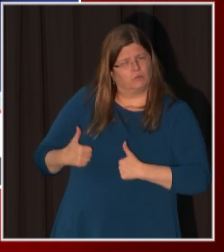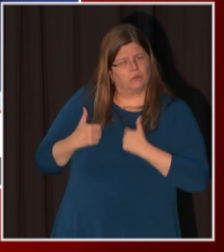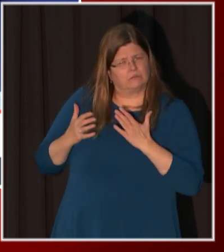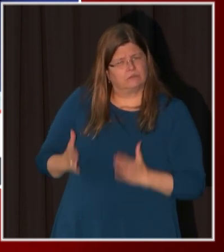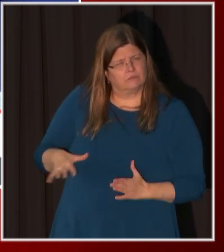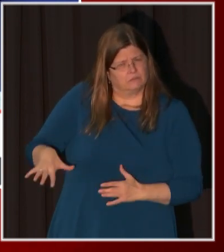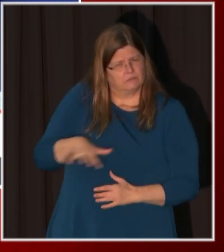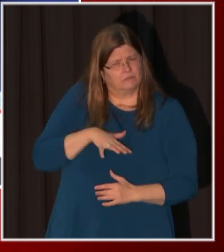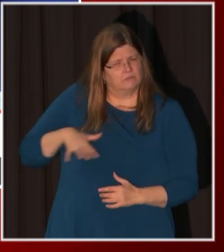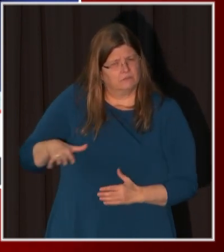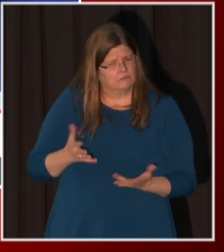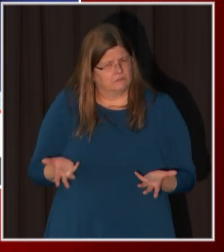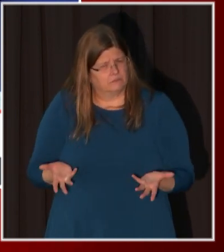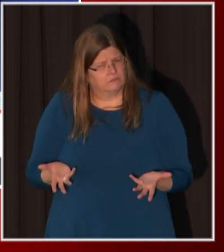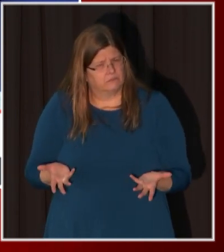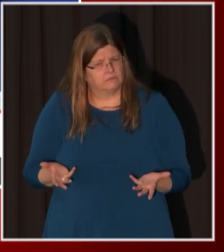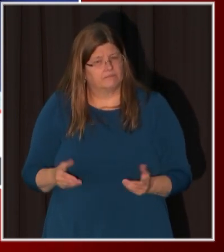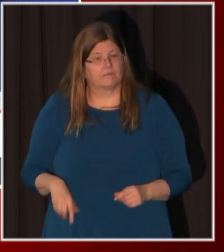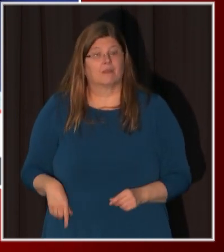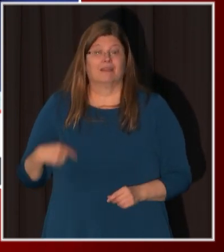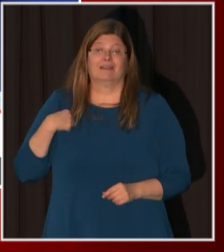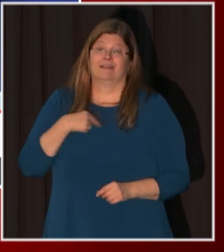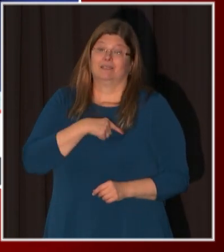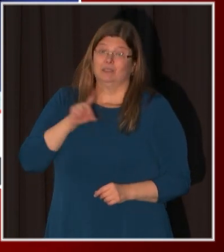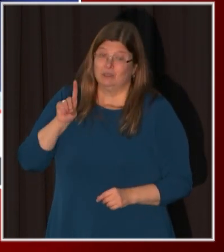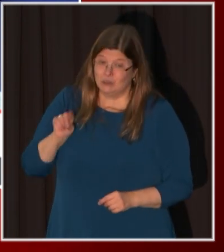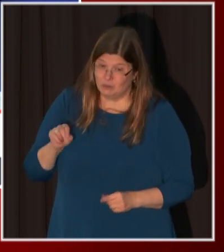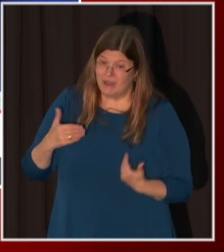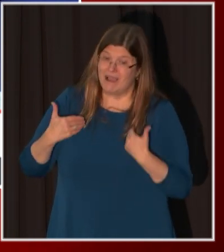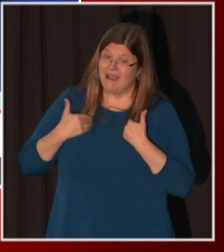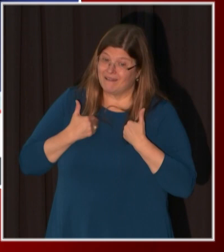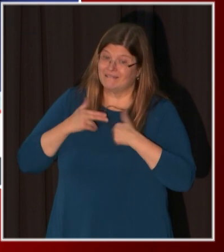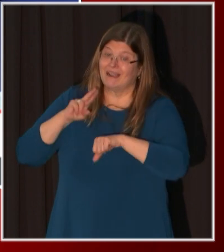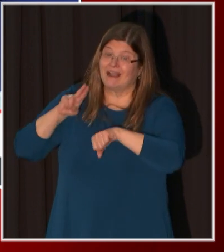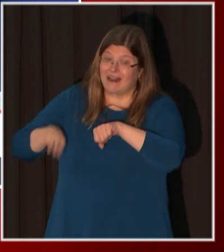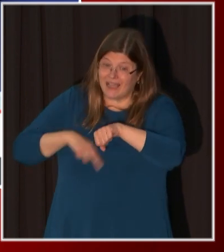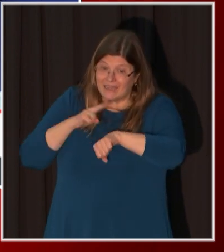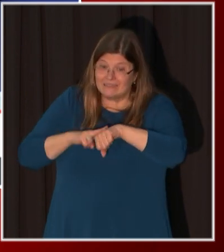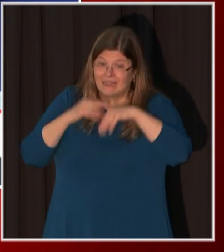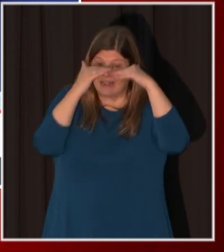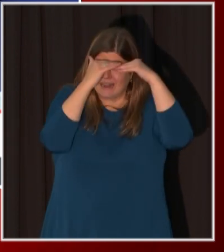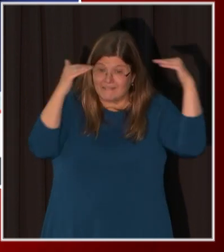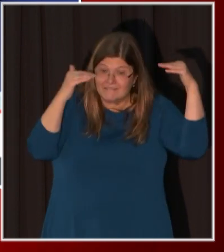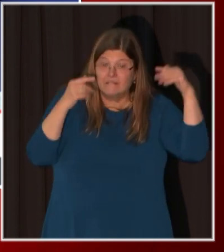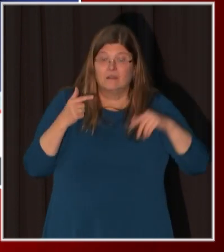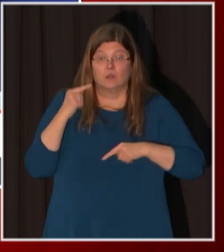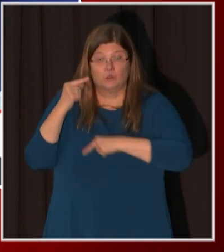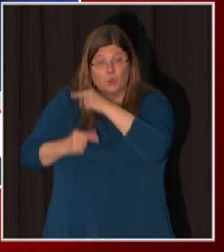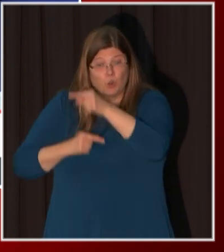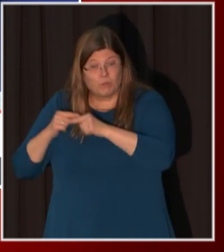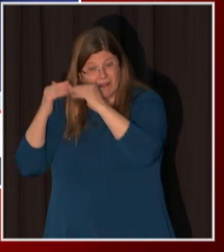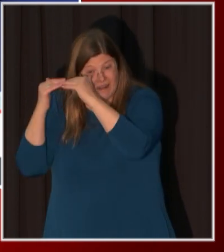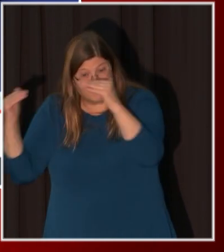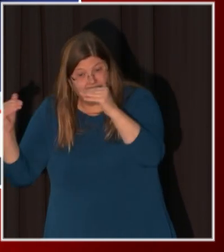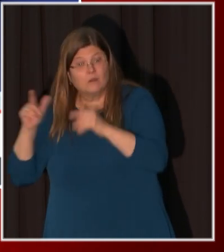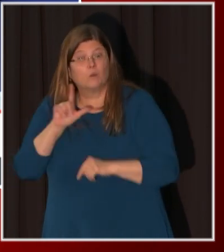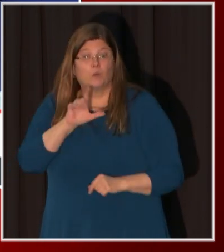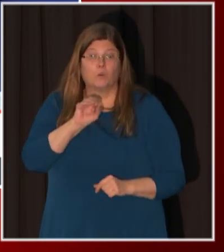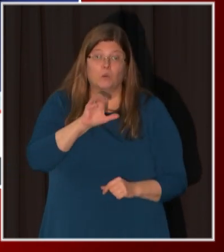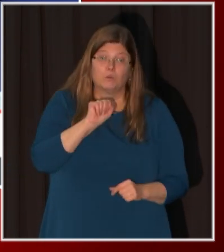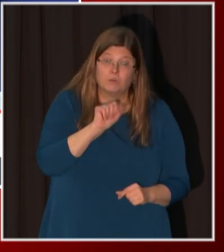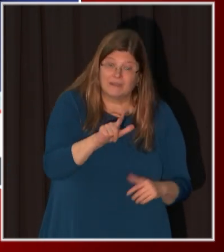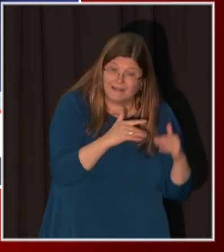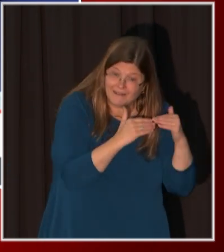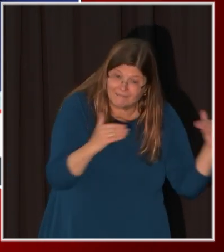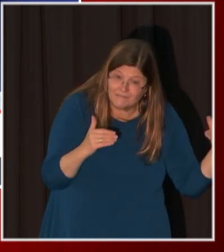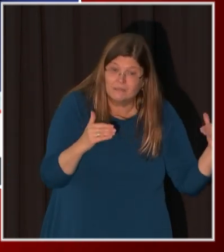have national, global, and local. And I think you recognize that we're dealing with a